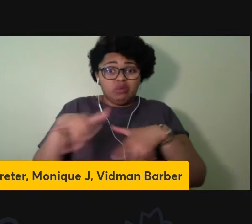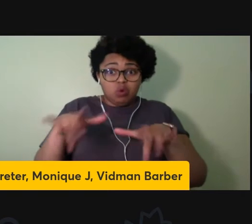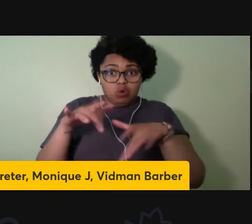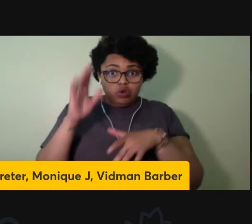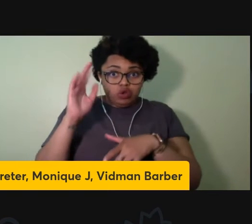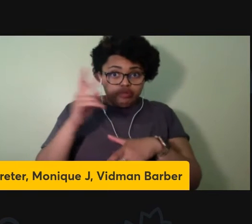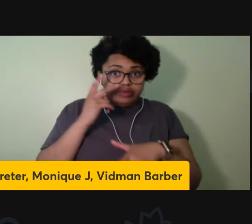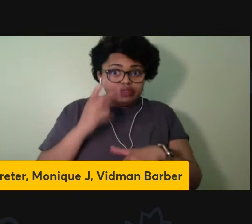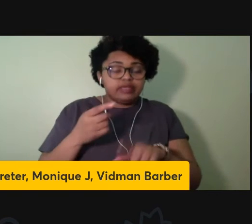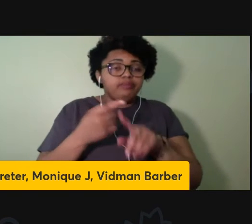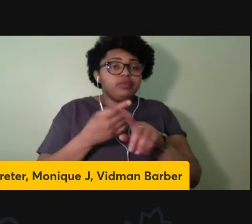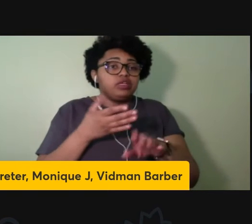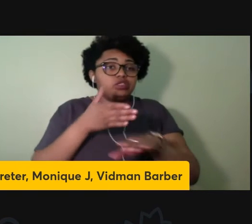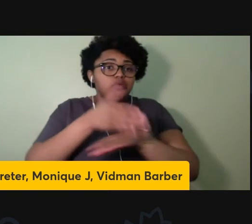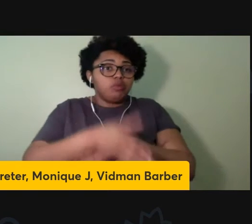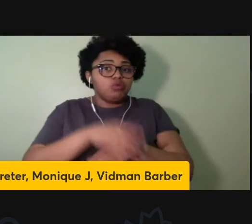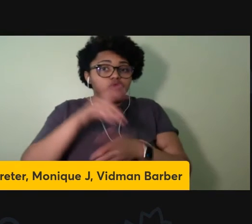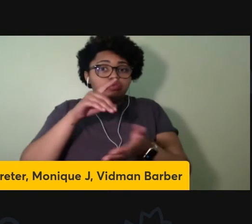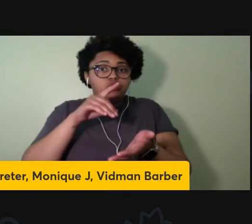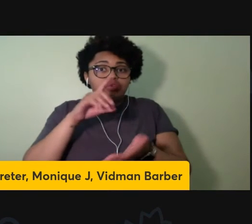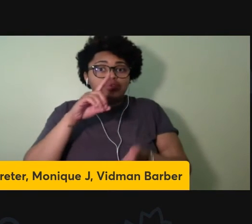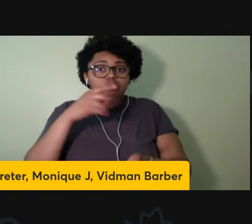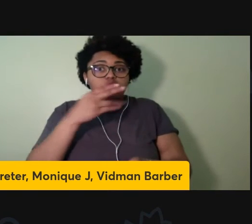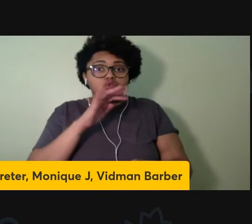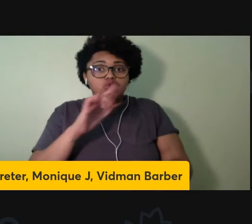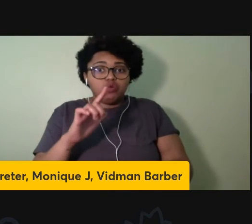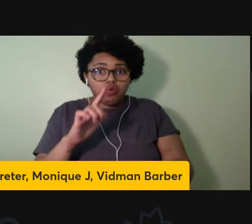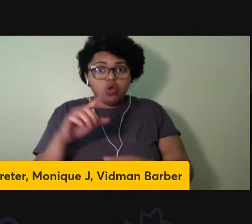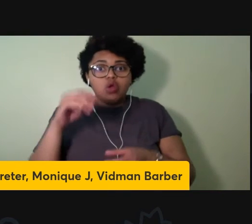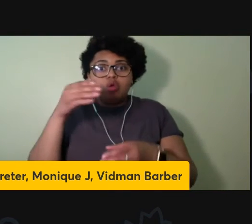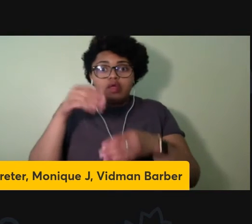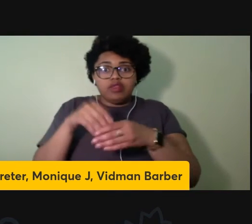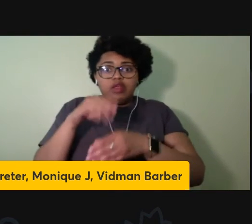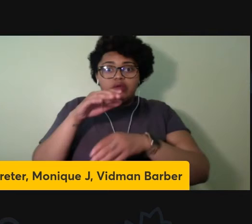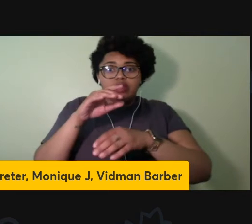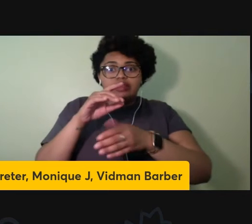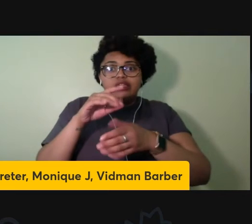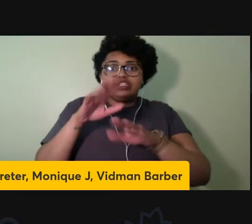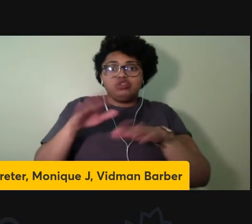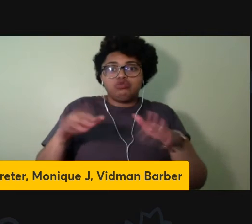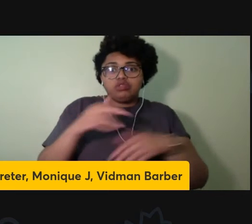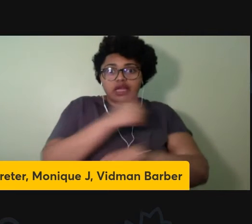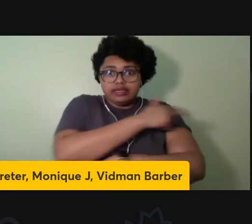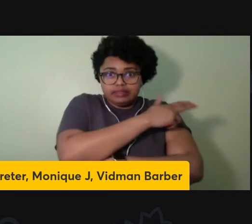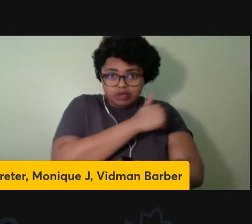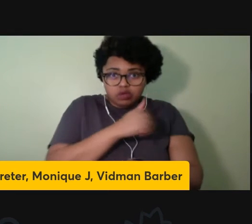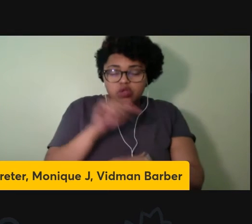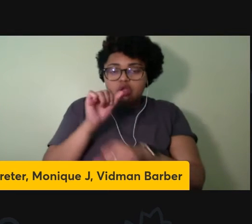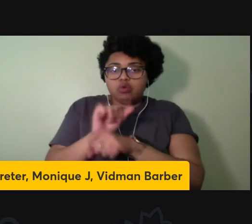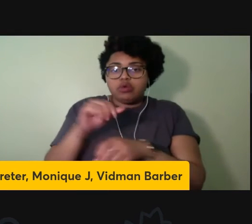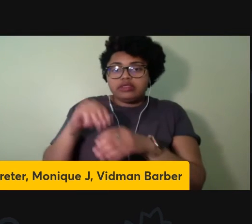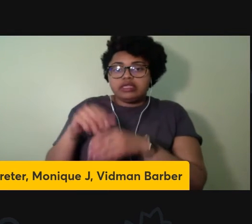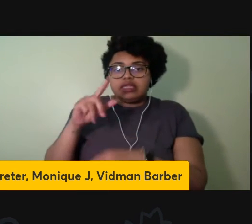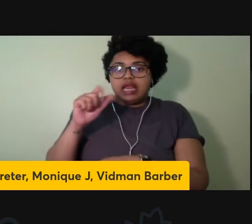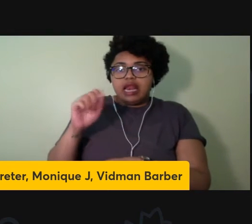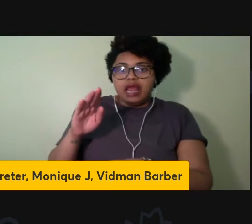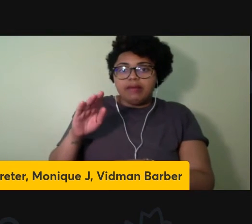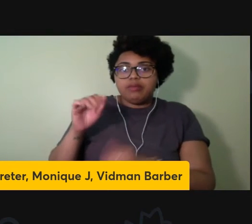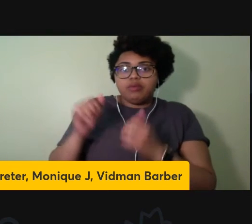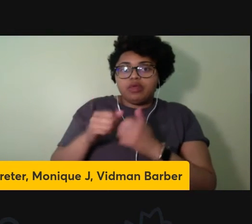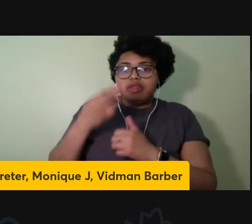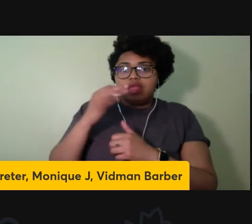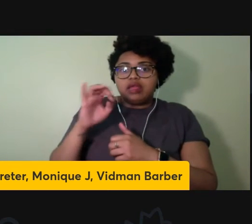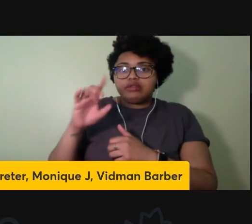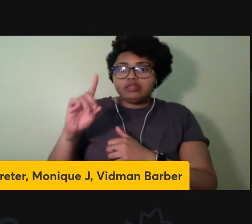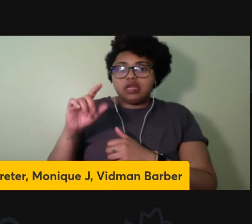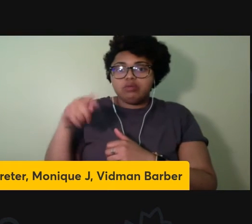research fellow at the Boston Children's Hospital. He works in the lab of Dr. Hilde Plouffe and is involved in cancer